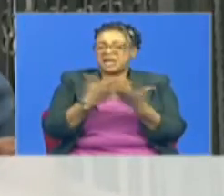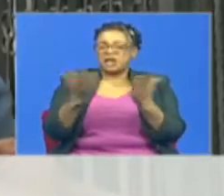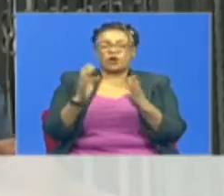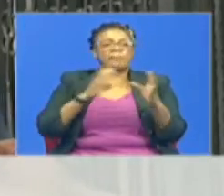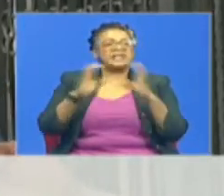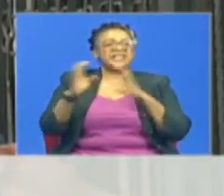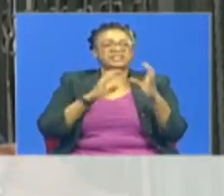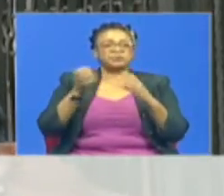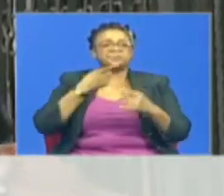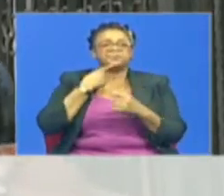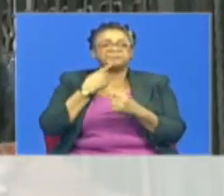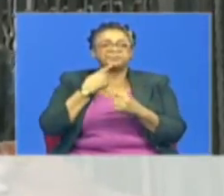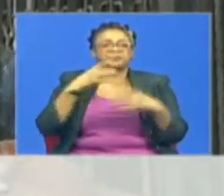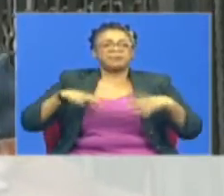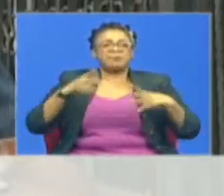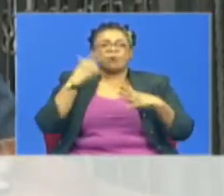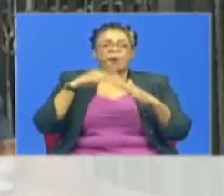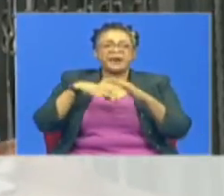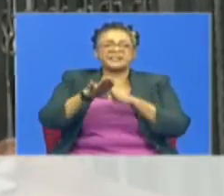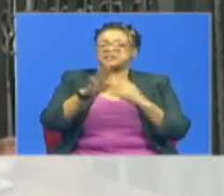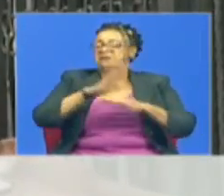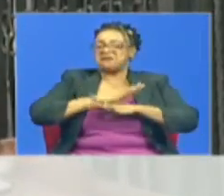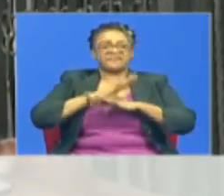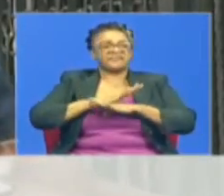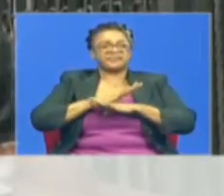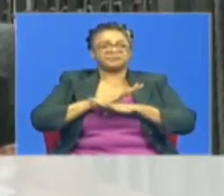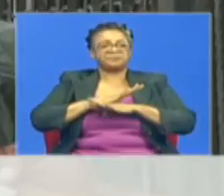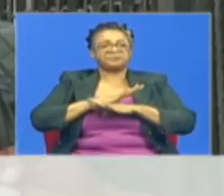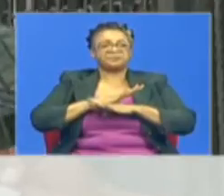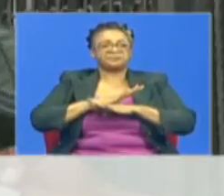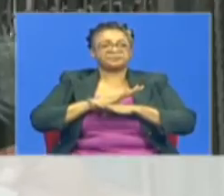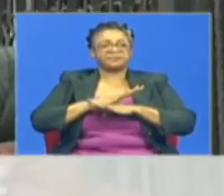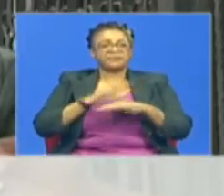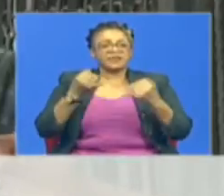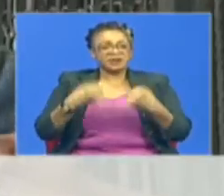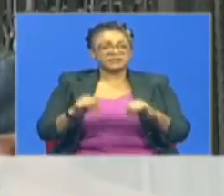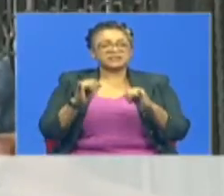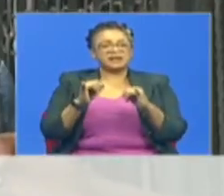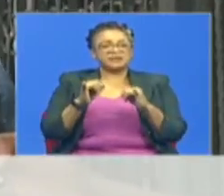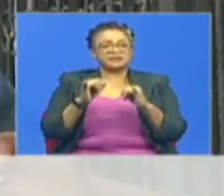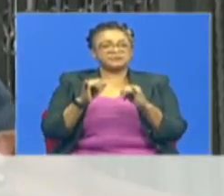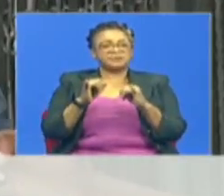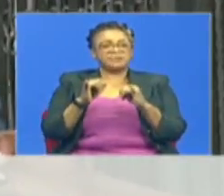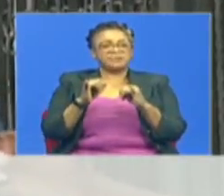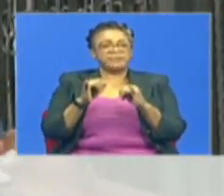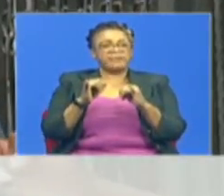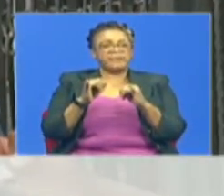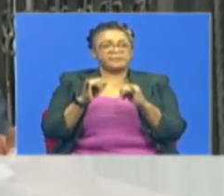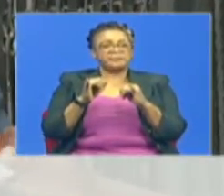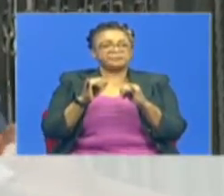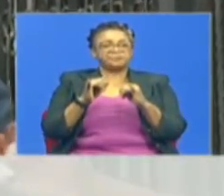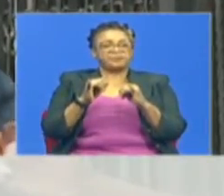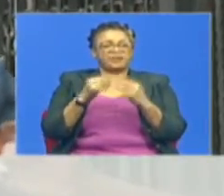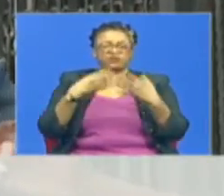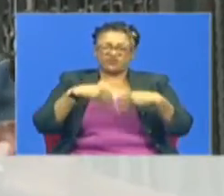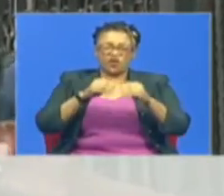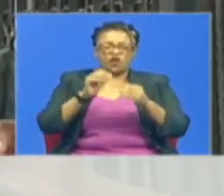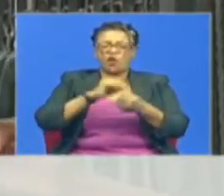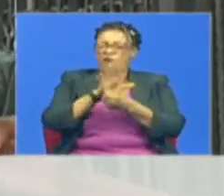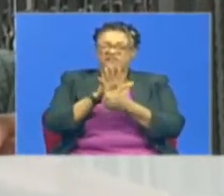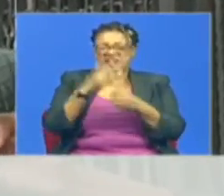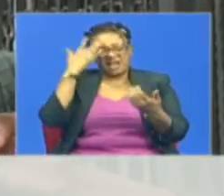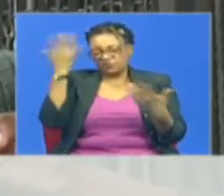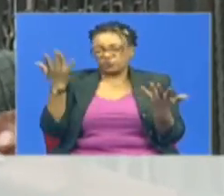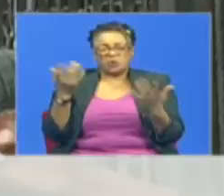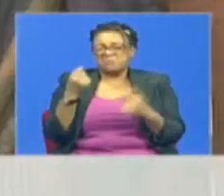told that the people who are inside are enough, and they are trying to adhere according to, you know, COVID. I don't know. Anyway, I just don't